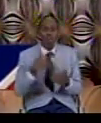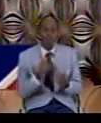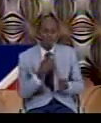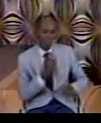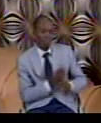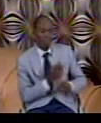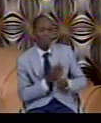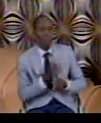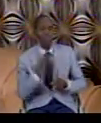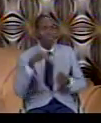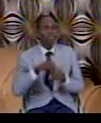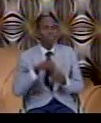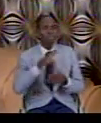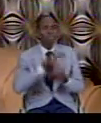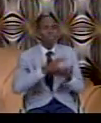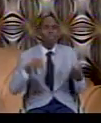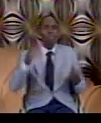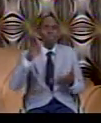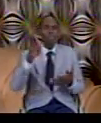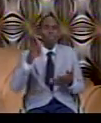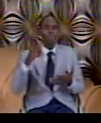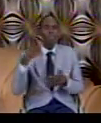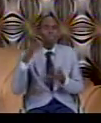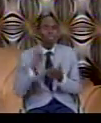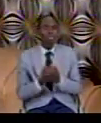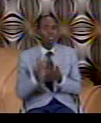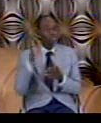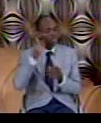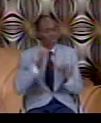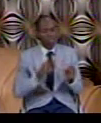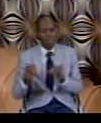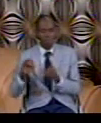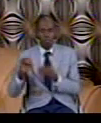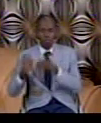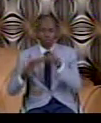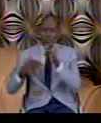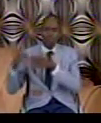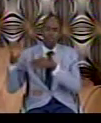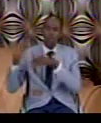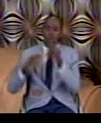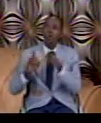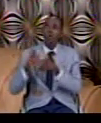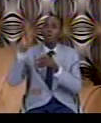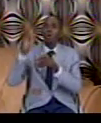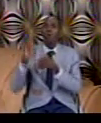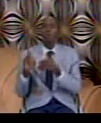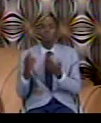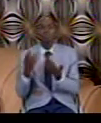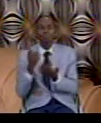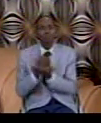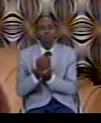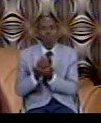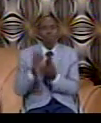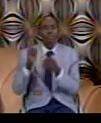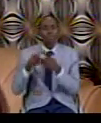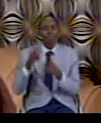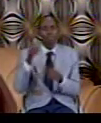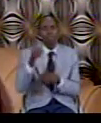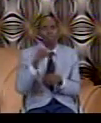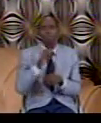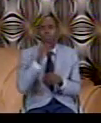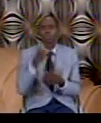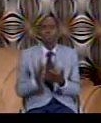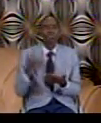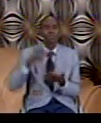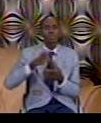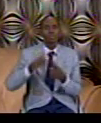21, so is he that layeth up treasure for himself and is not rich towards God. What